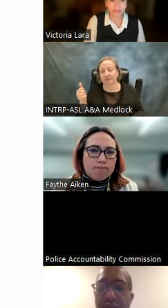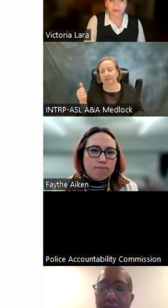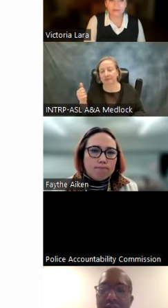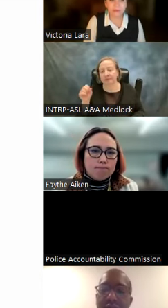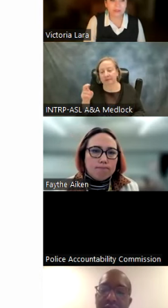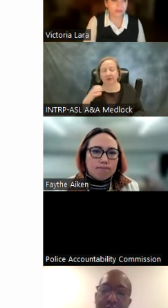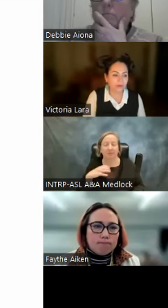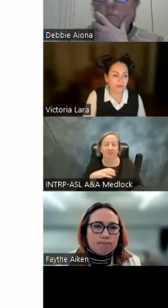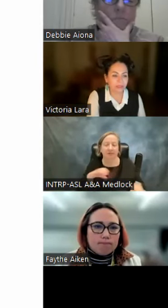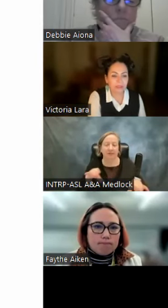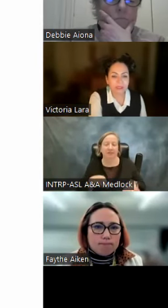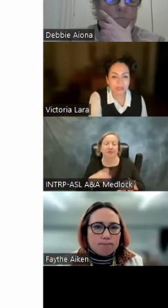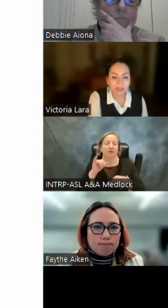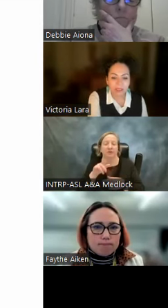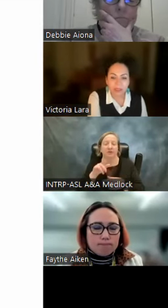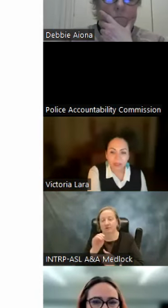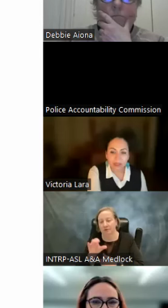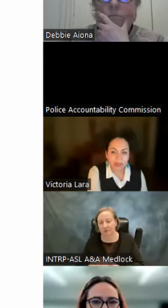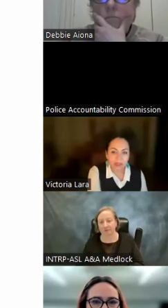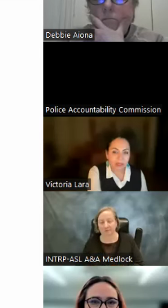subcommittee did for this document.